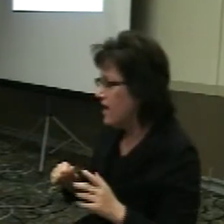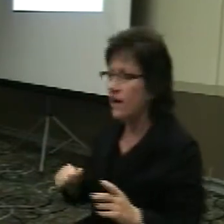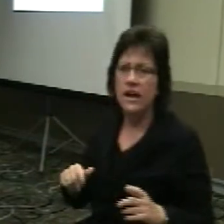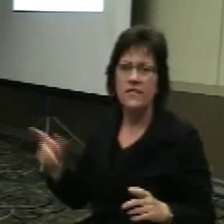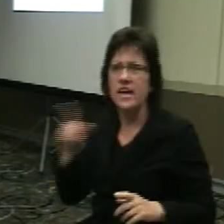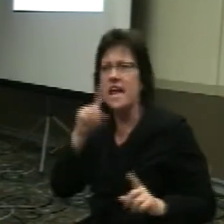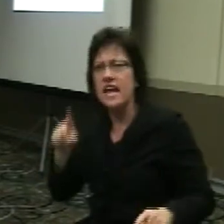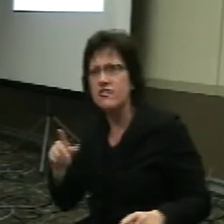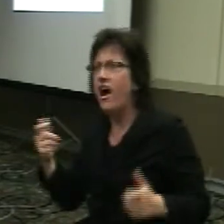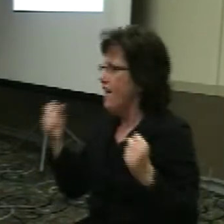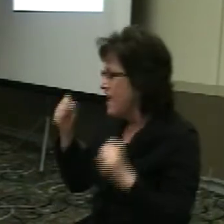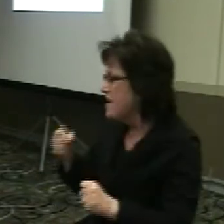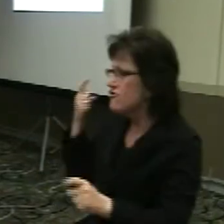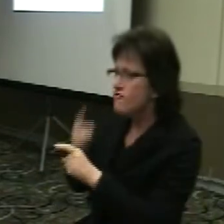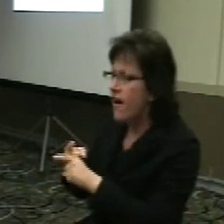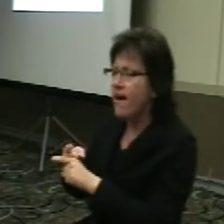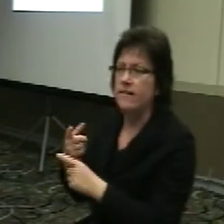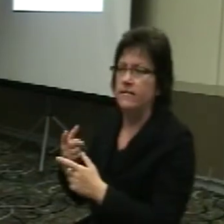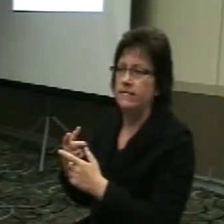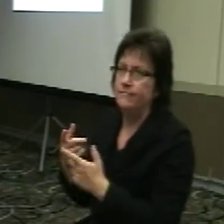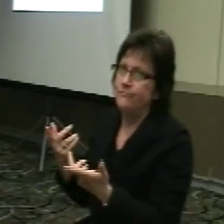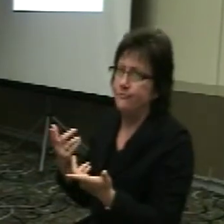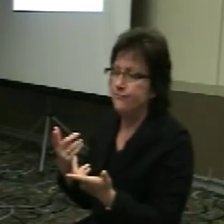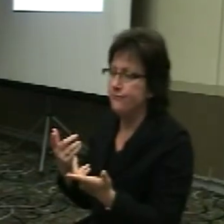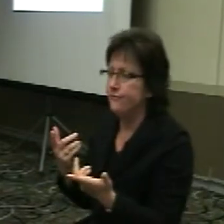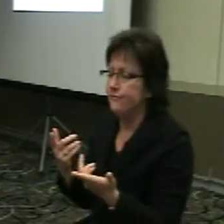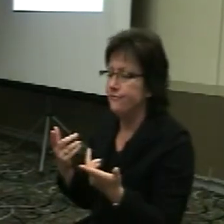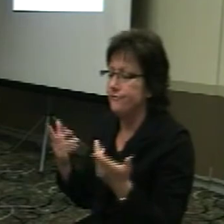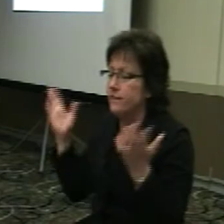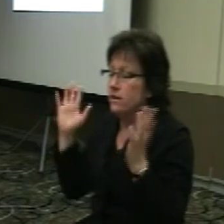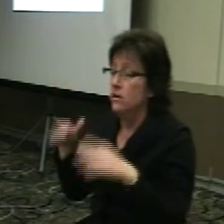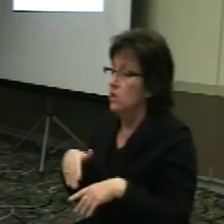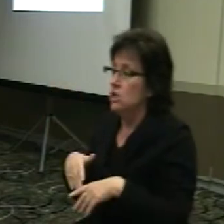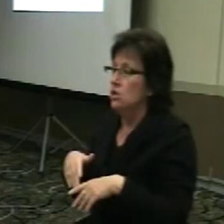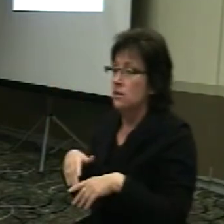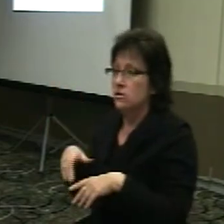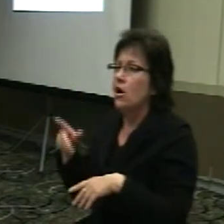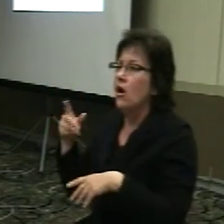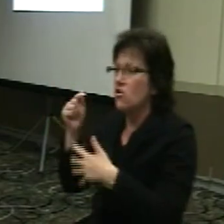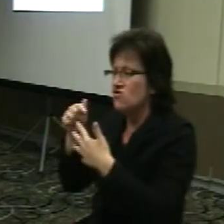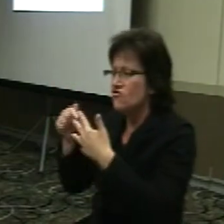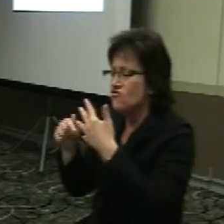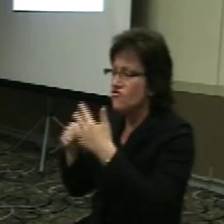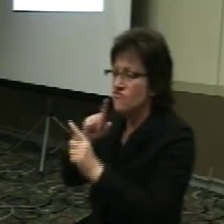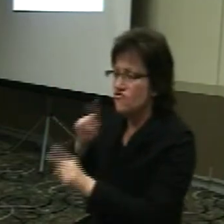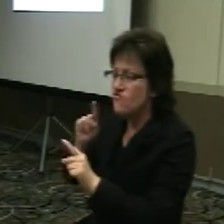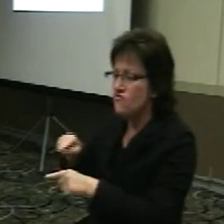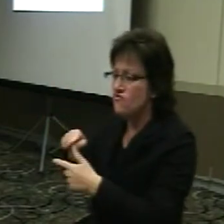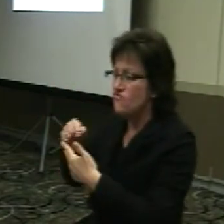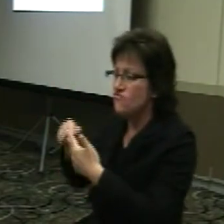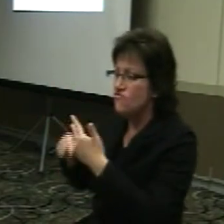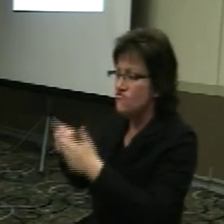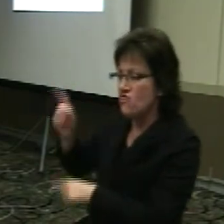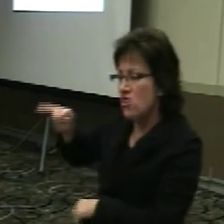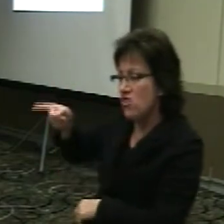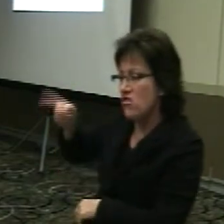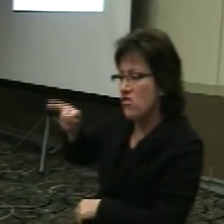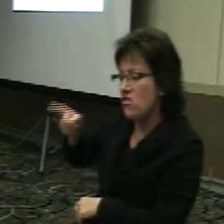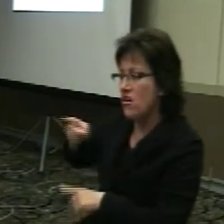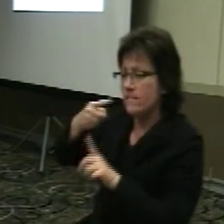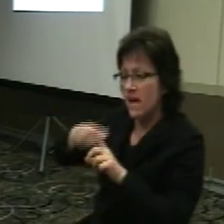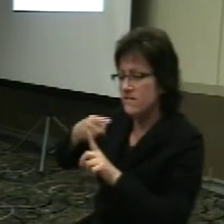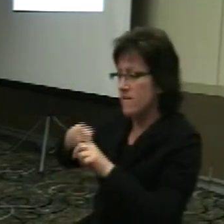right. The Vikings were the first people that came to the New World. Okay. Reprimand, reprimand, nothing. Reprimand, positive, positive.